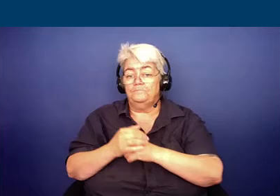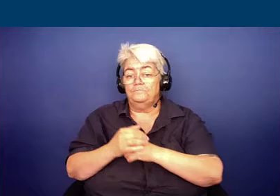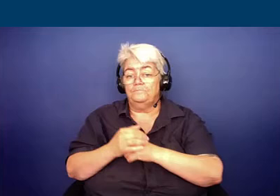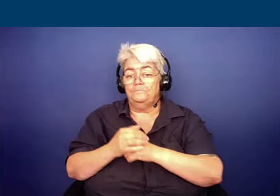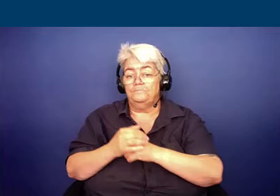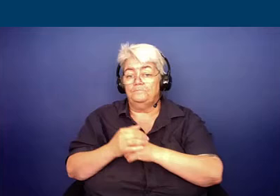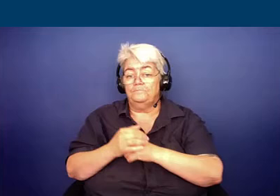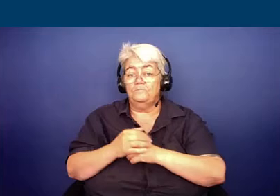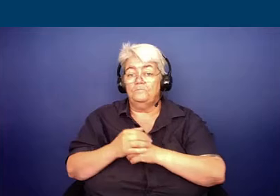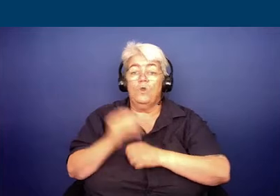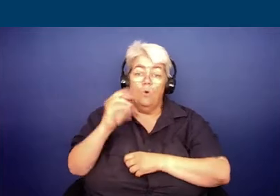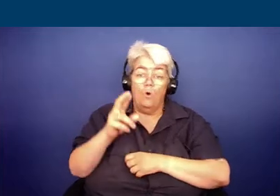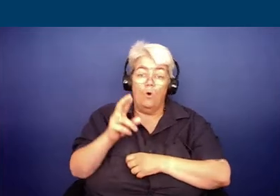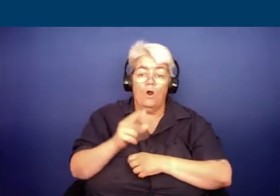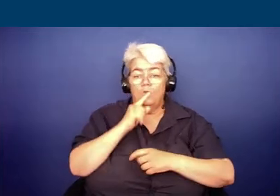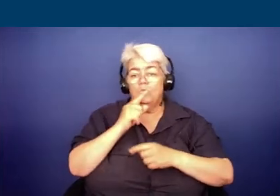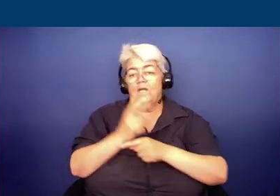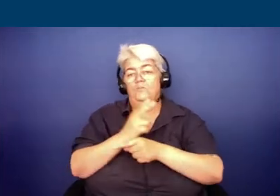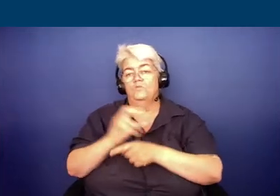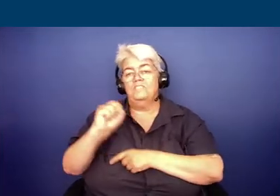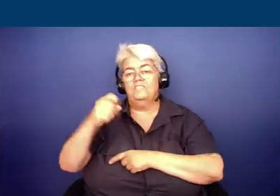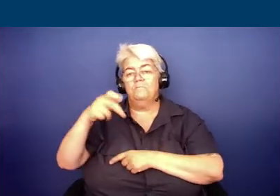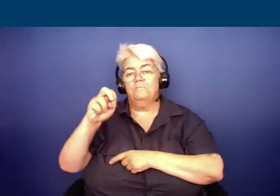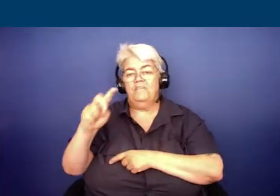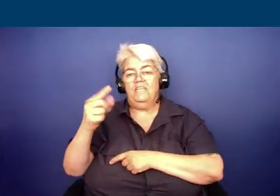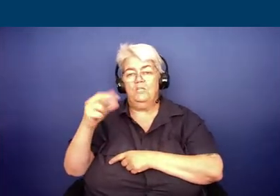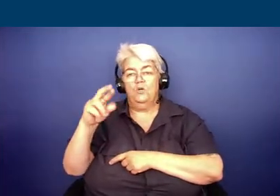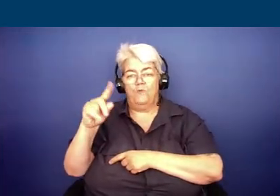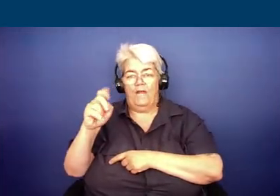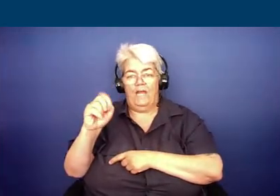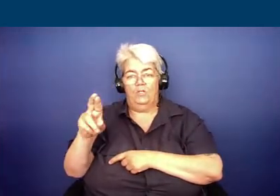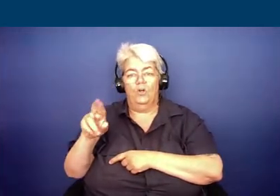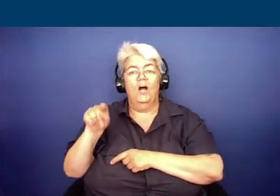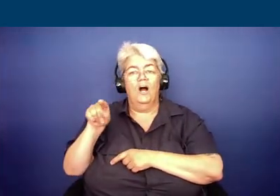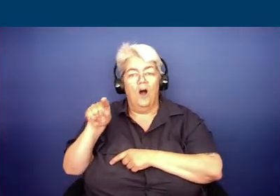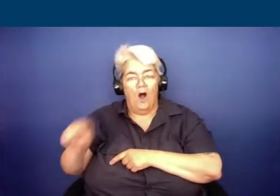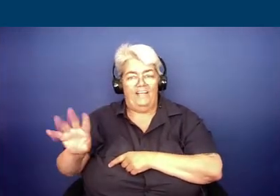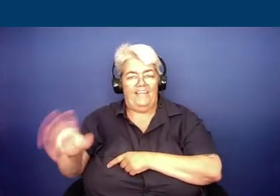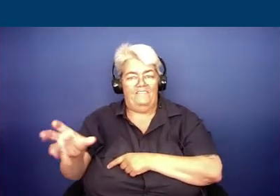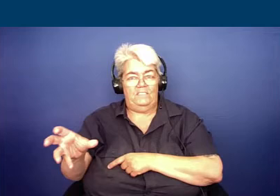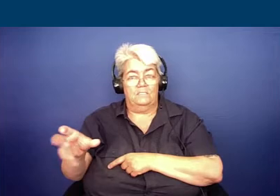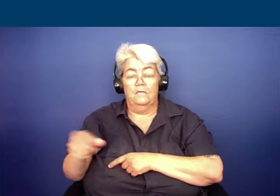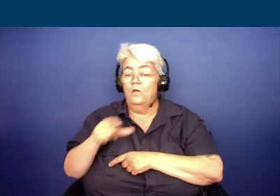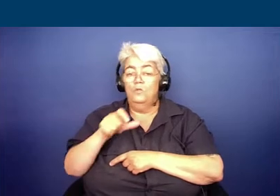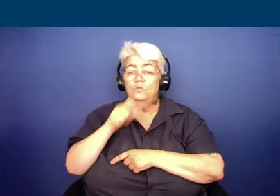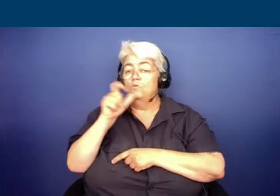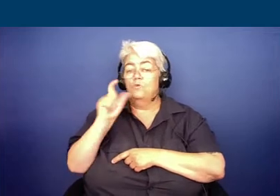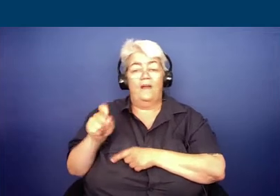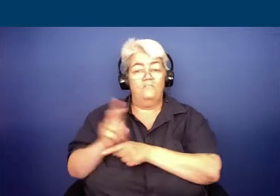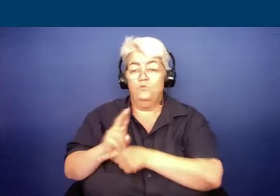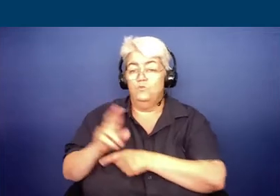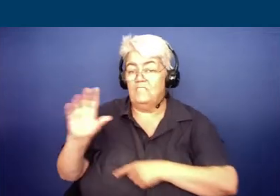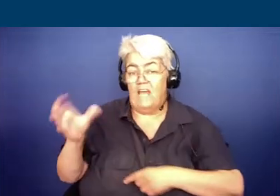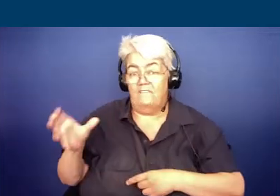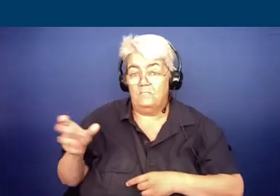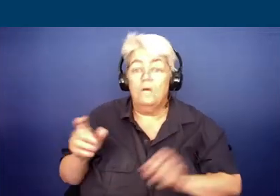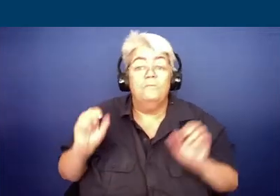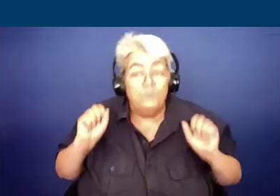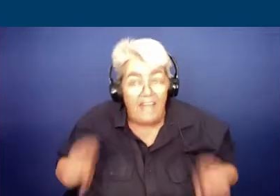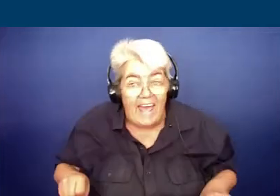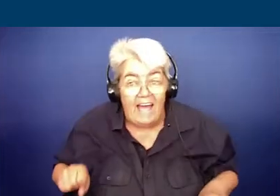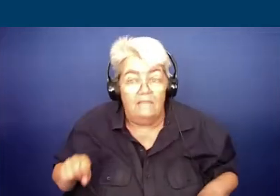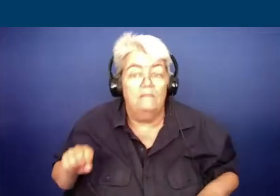Or you can grade online using SpeedGrader. So I want you to see that you don't have to grade in Canvas, but you can.